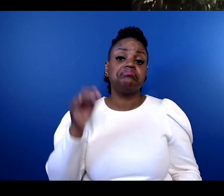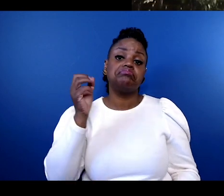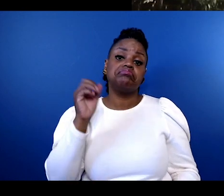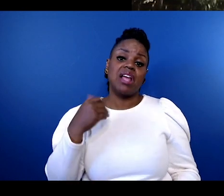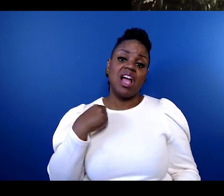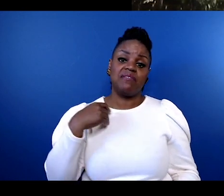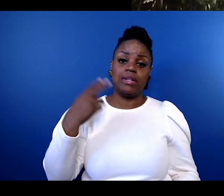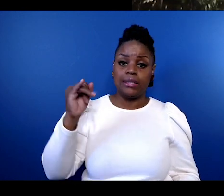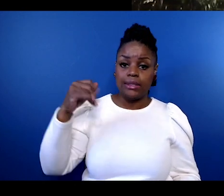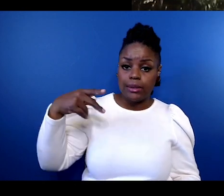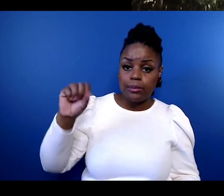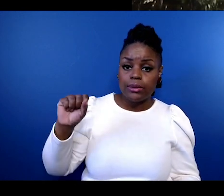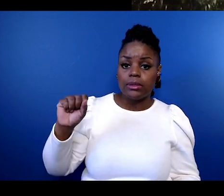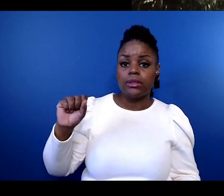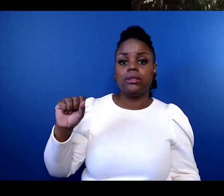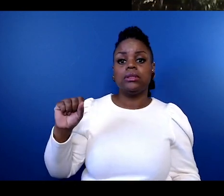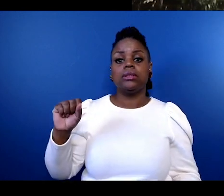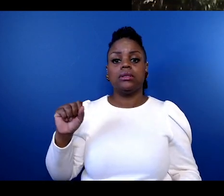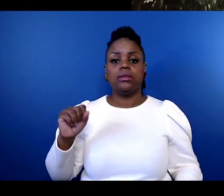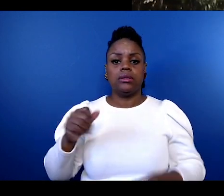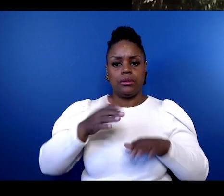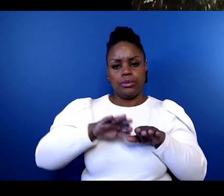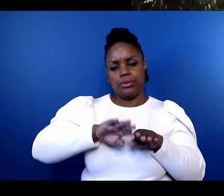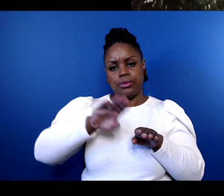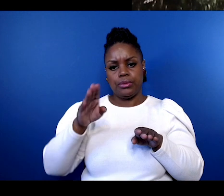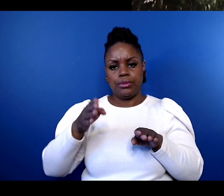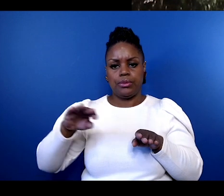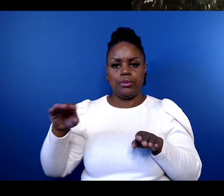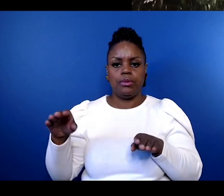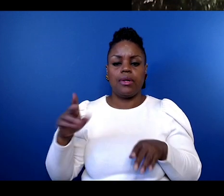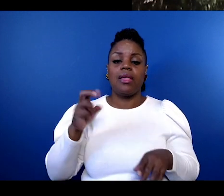Next, we're going to lift the chest up into cobra or up dog.